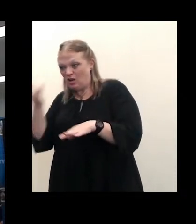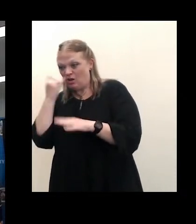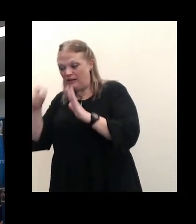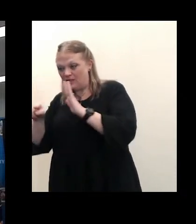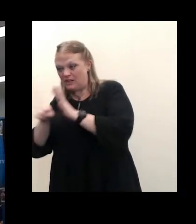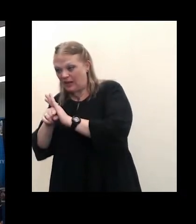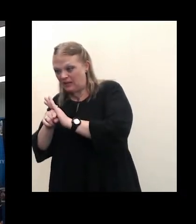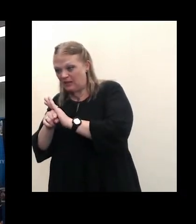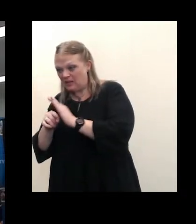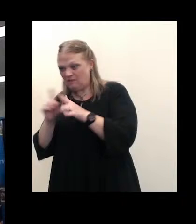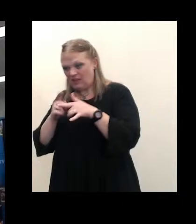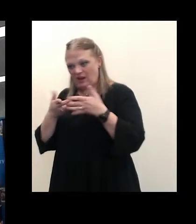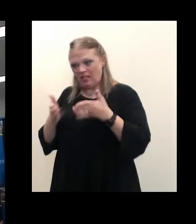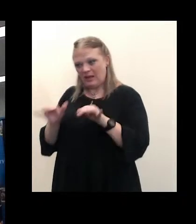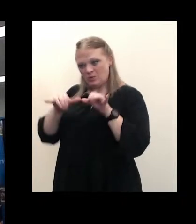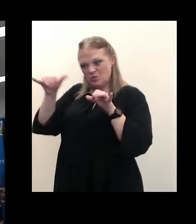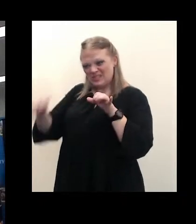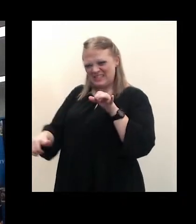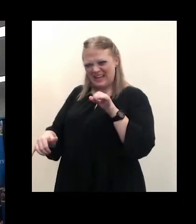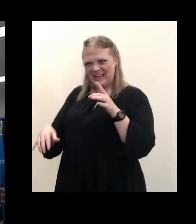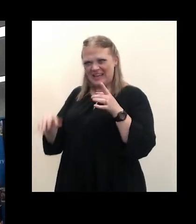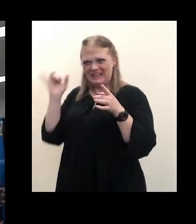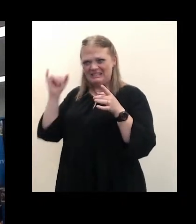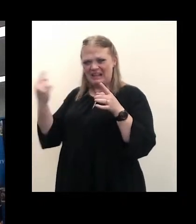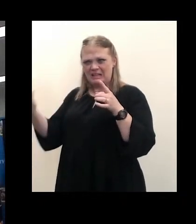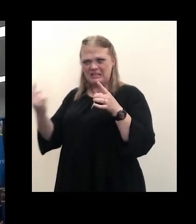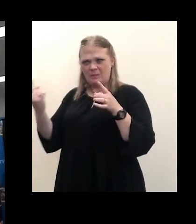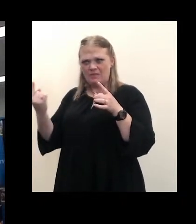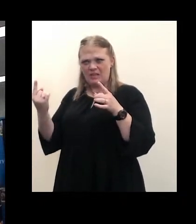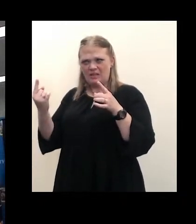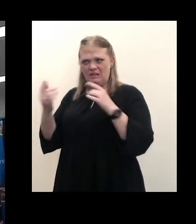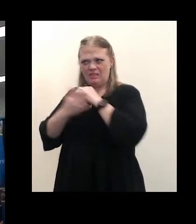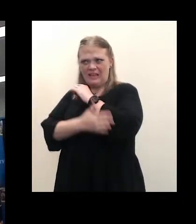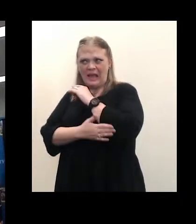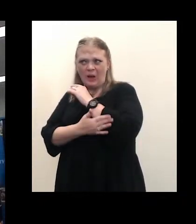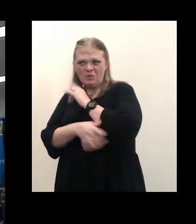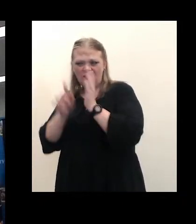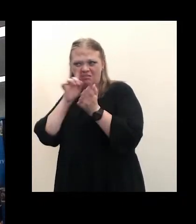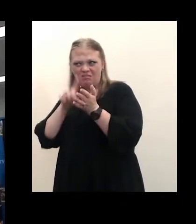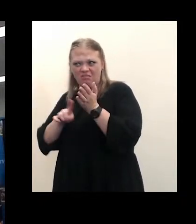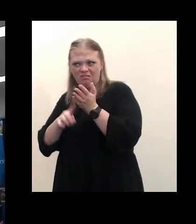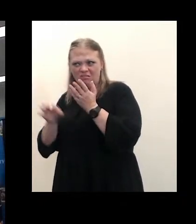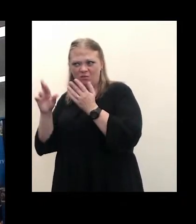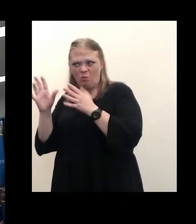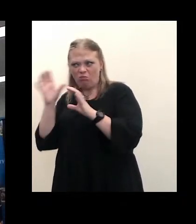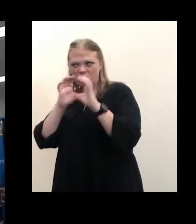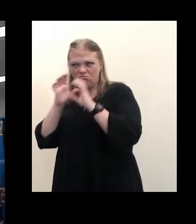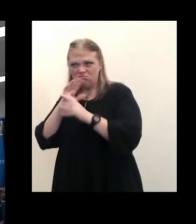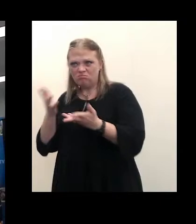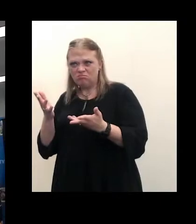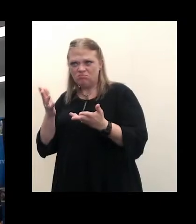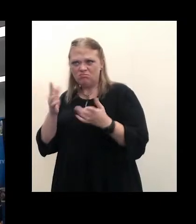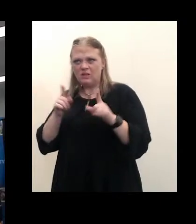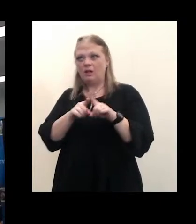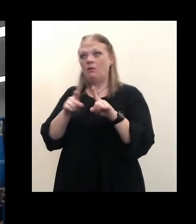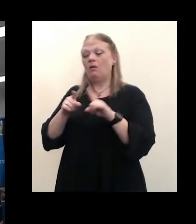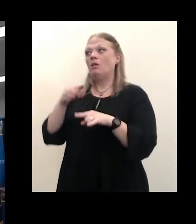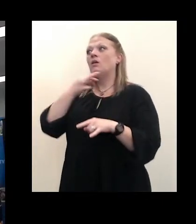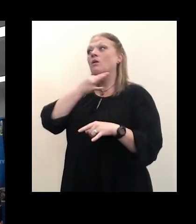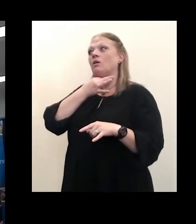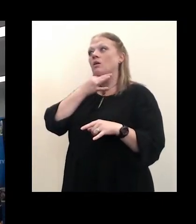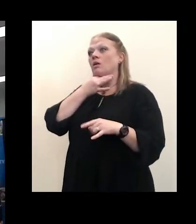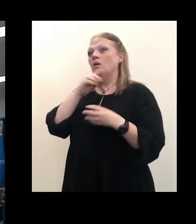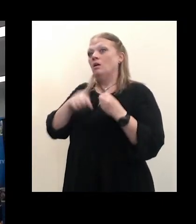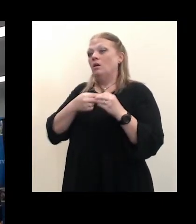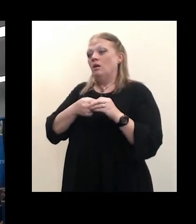be allowed to remain. I'm just wondering if that's something that the county is looking into or exploring. I'm also curious about what you had